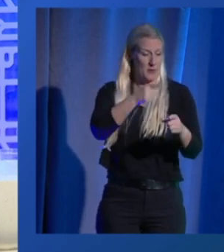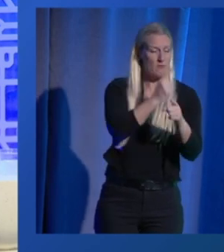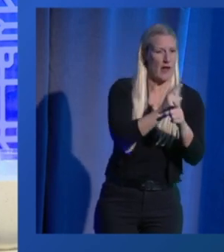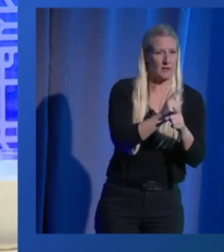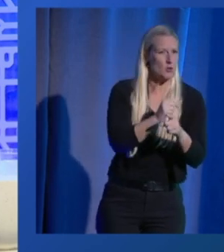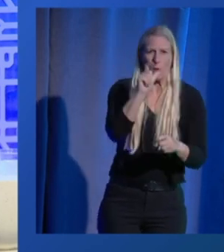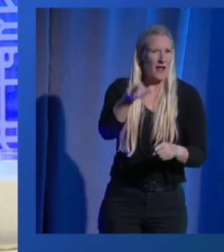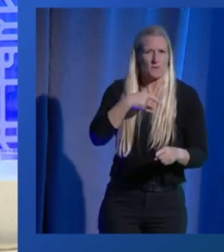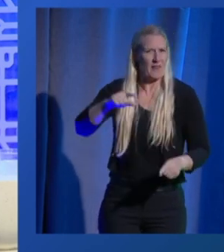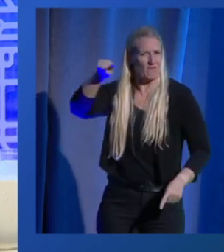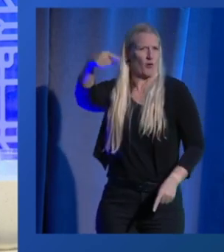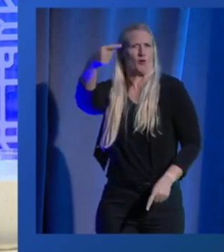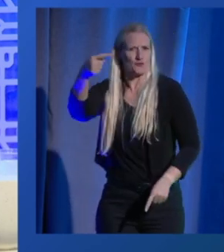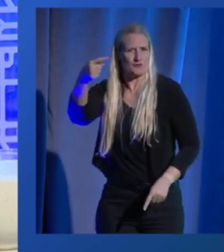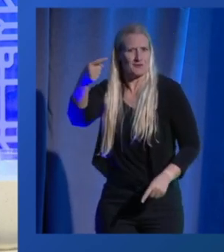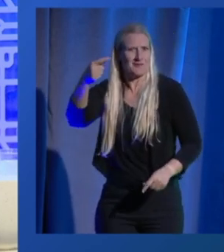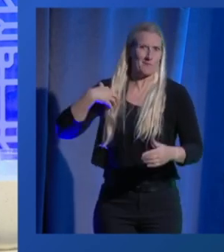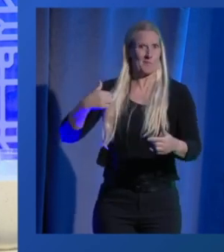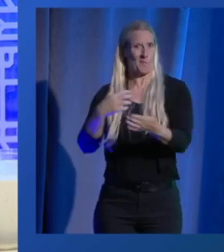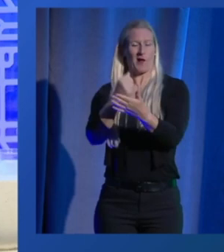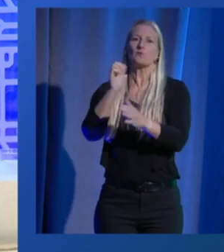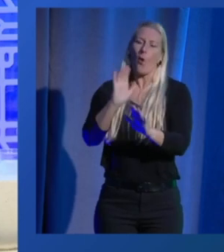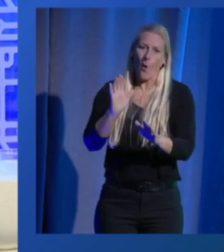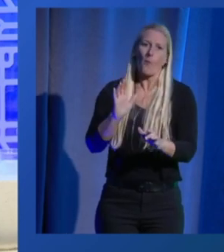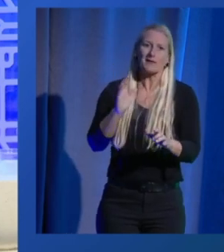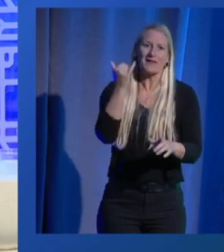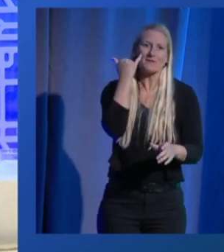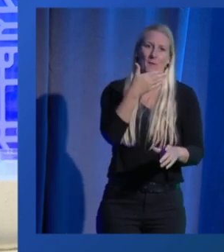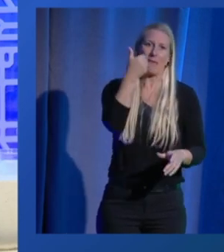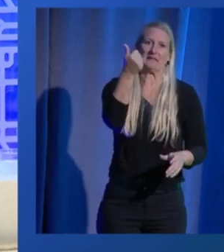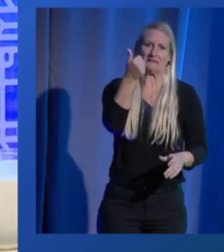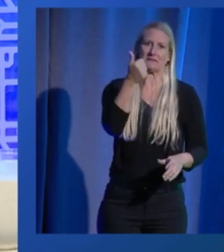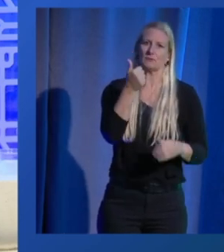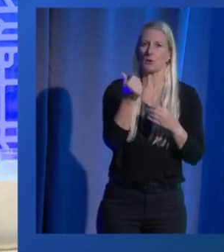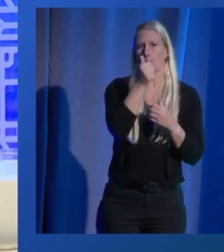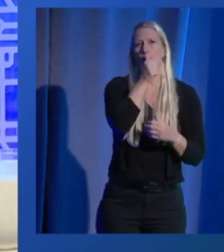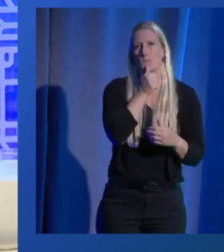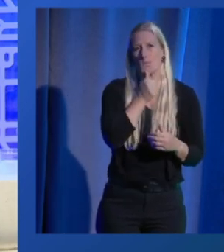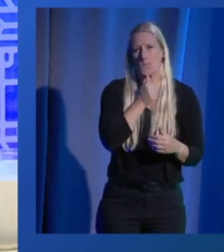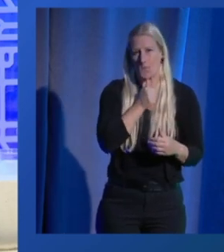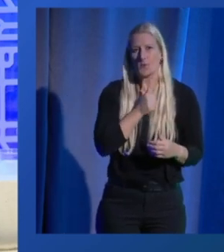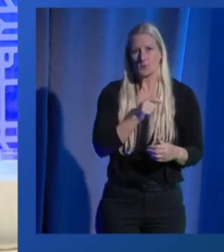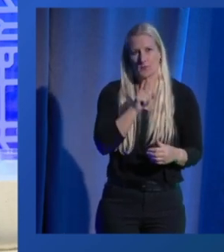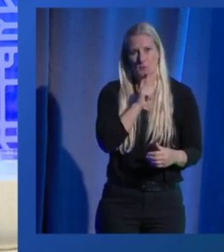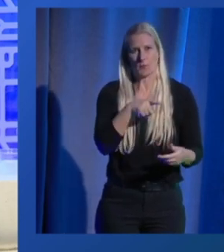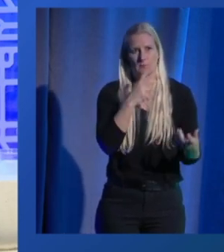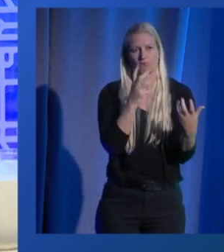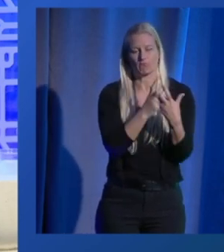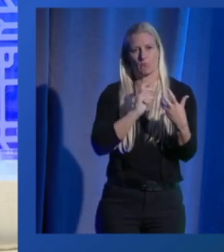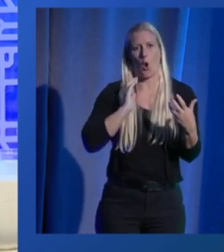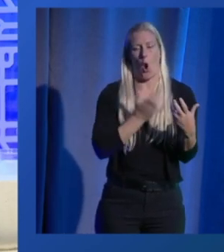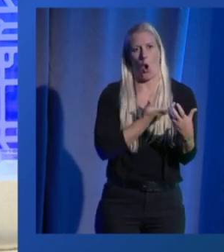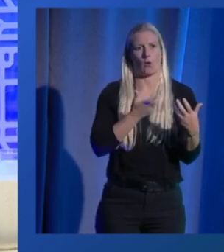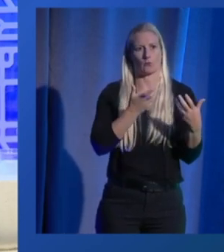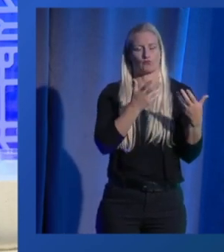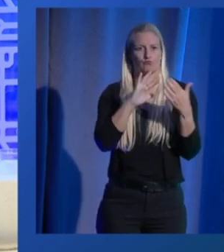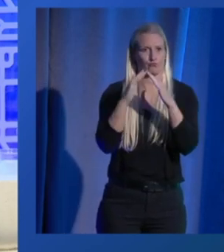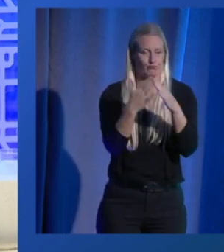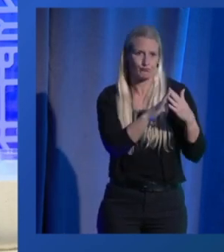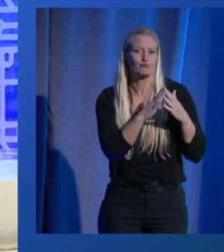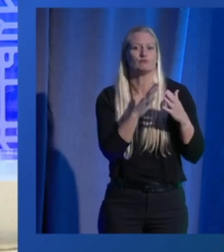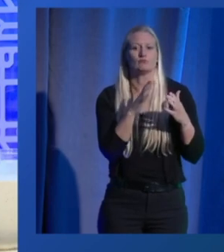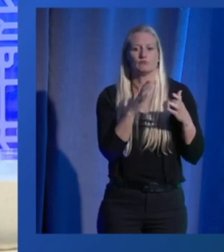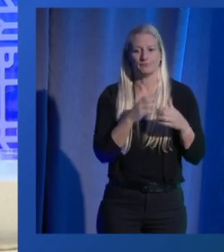have with multiple branches of government deciding what's going to be right for our society with respect to these Technologies Captain yatman the warf